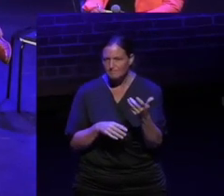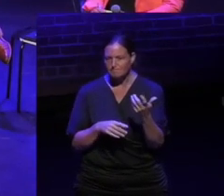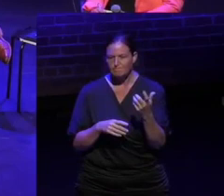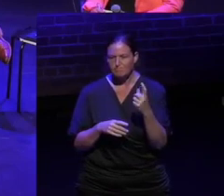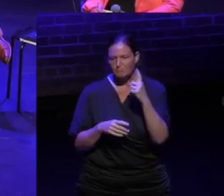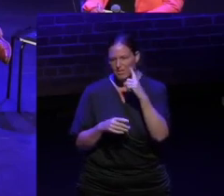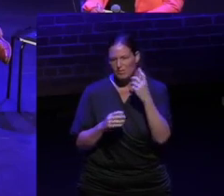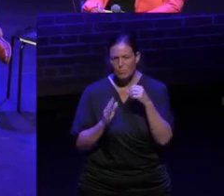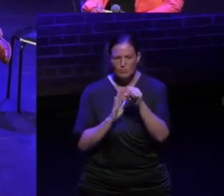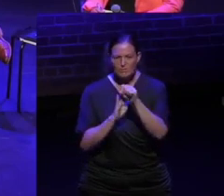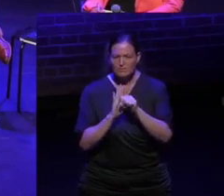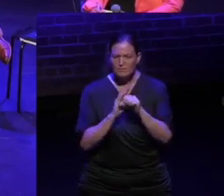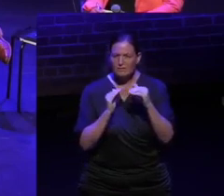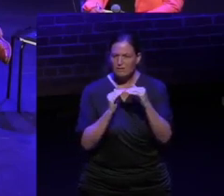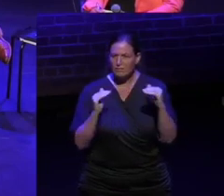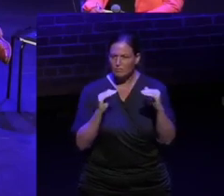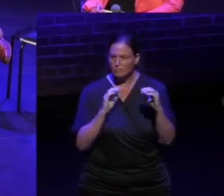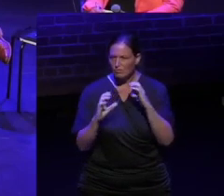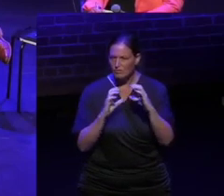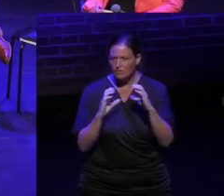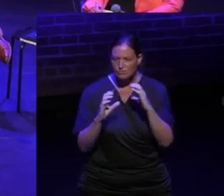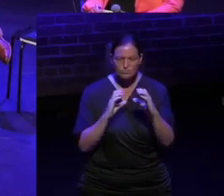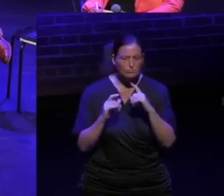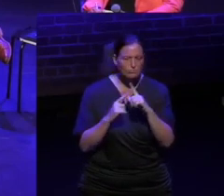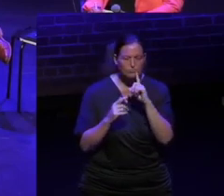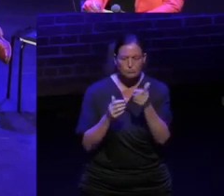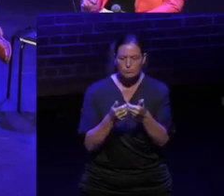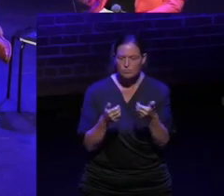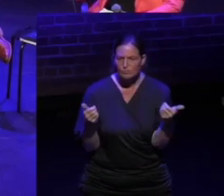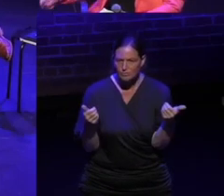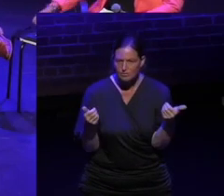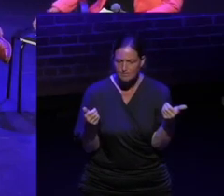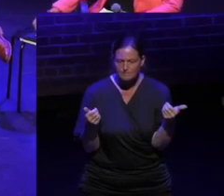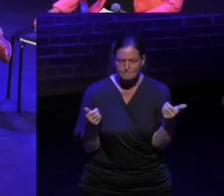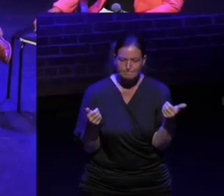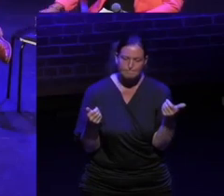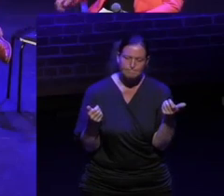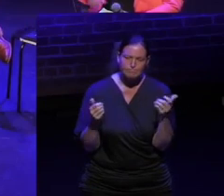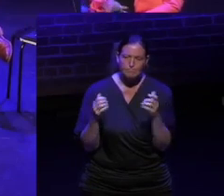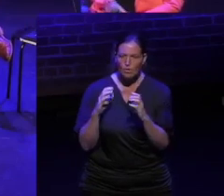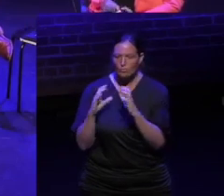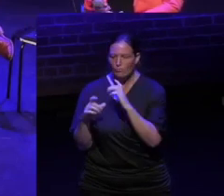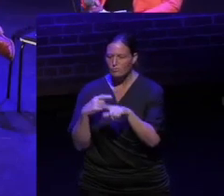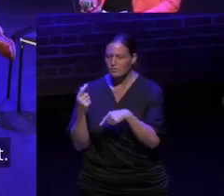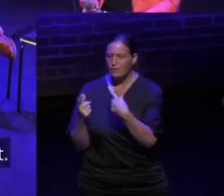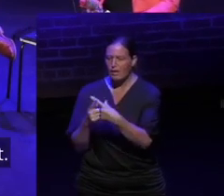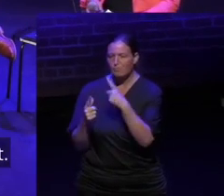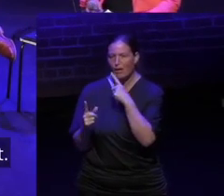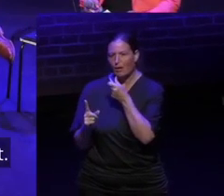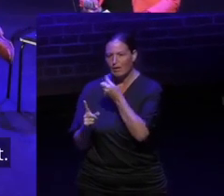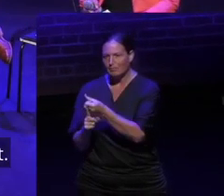think, state-level conversations, it's separated into conversations about intrinsic impact